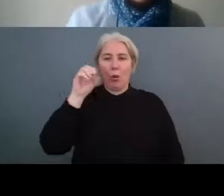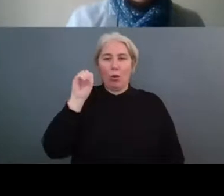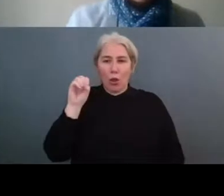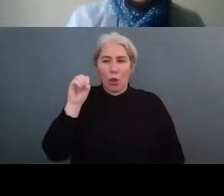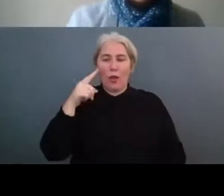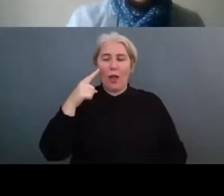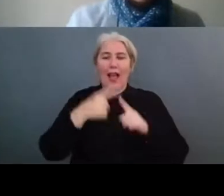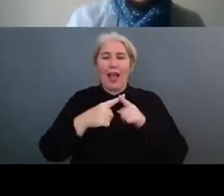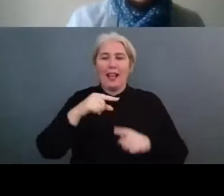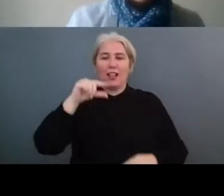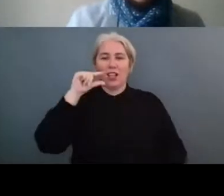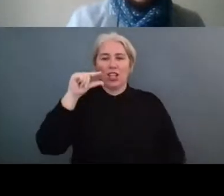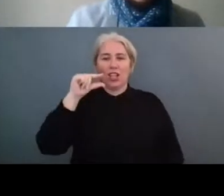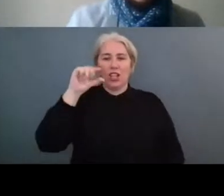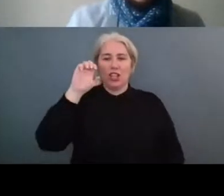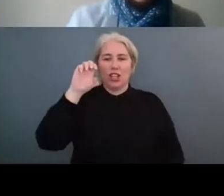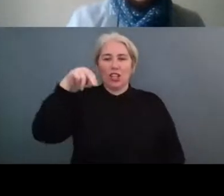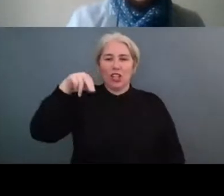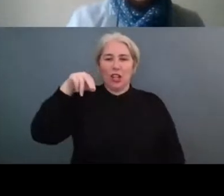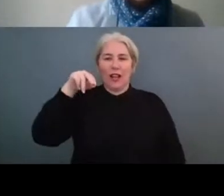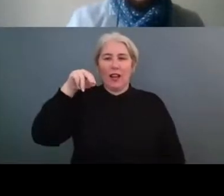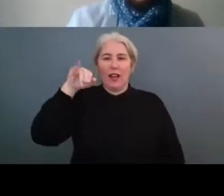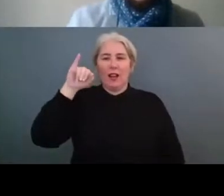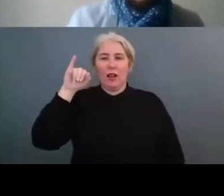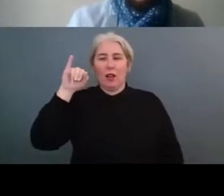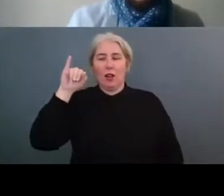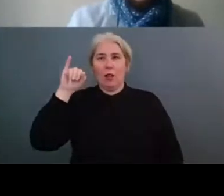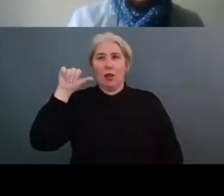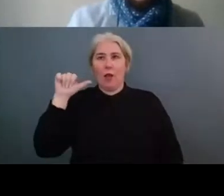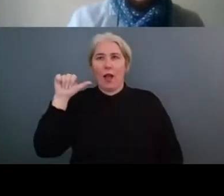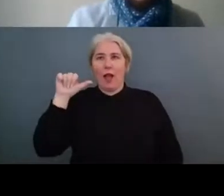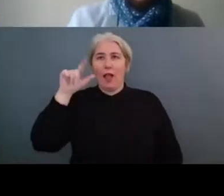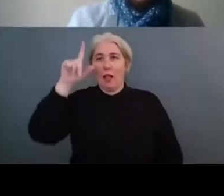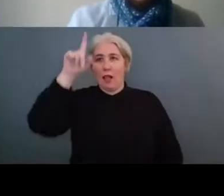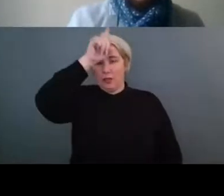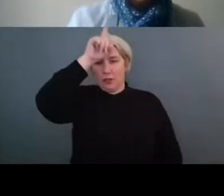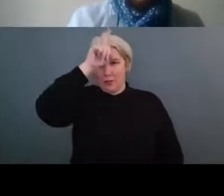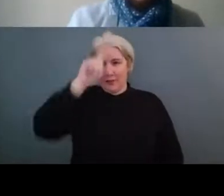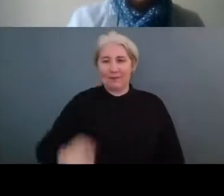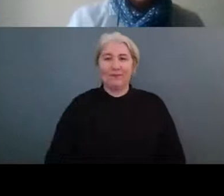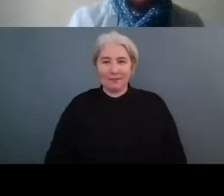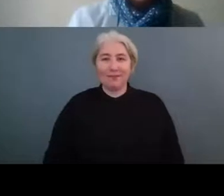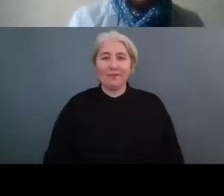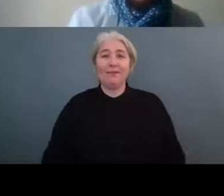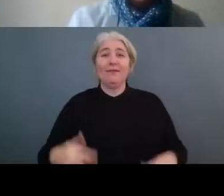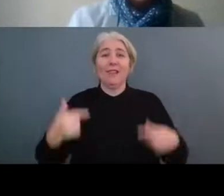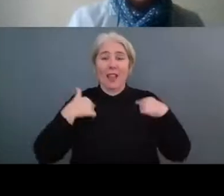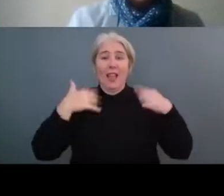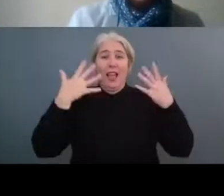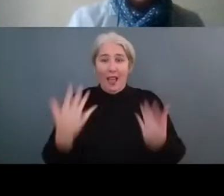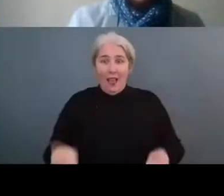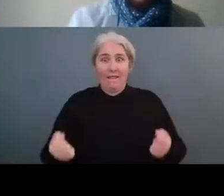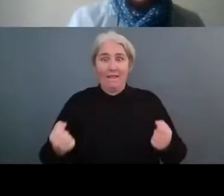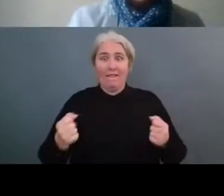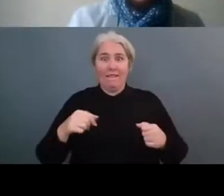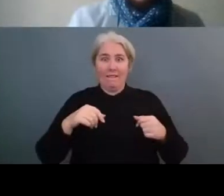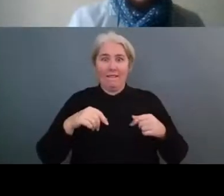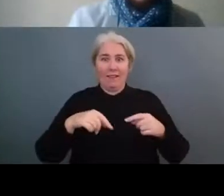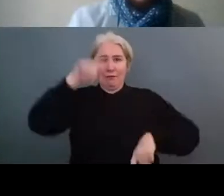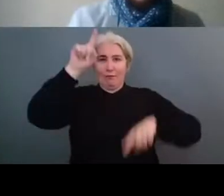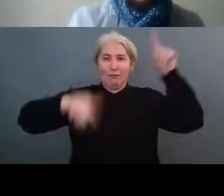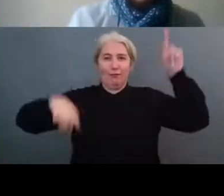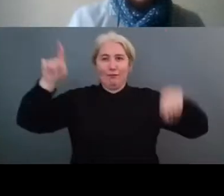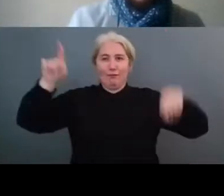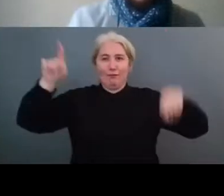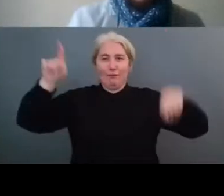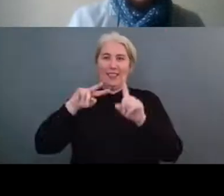we have, I have to say, a very round, a very overview, so general from different point of view, that